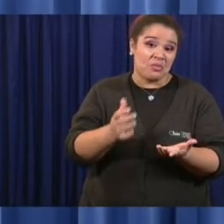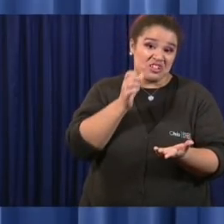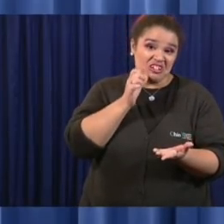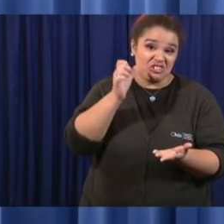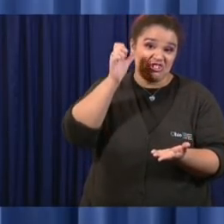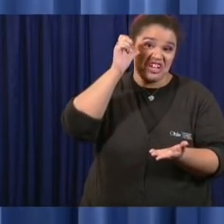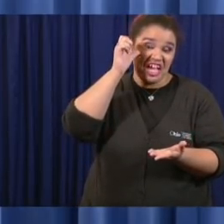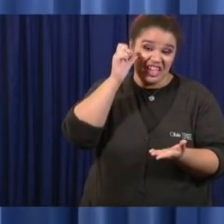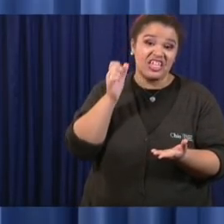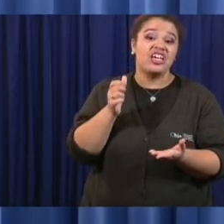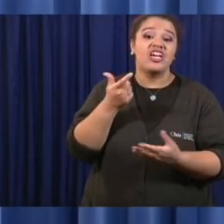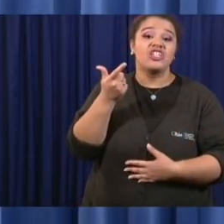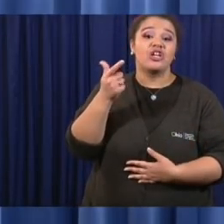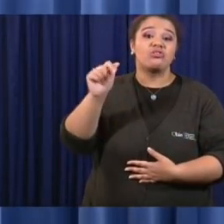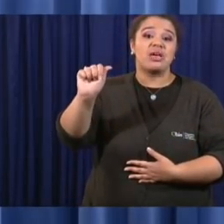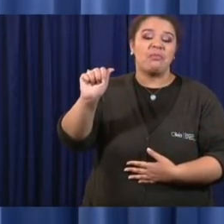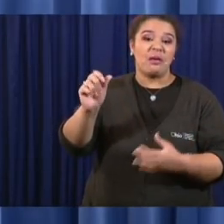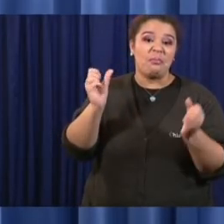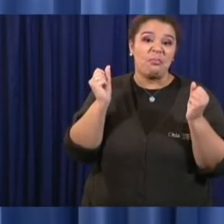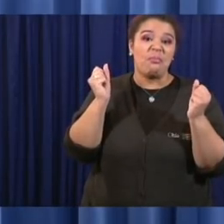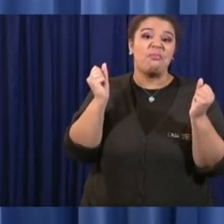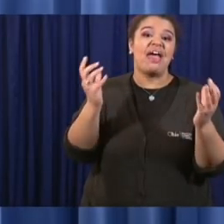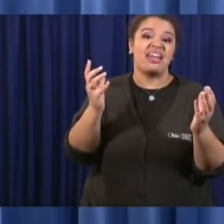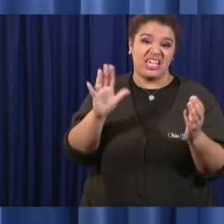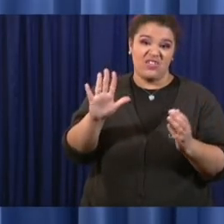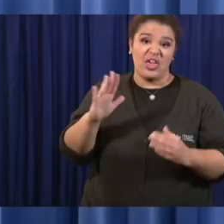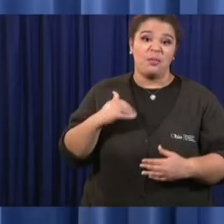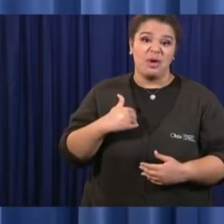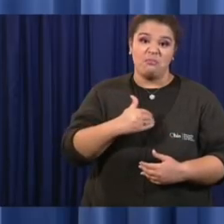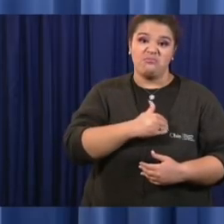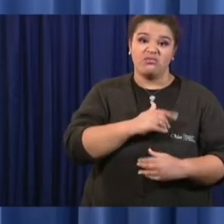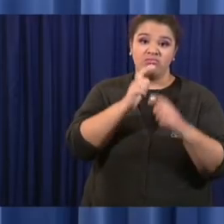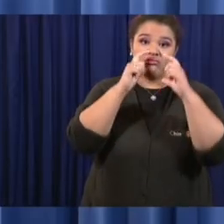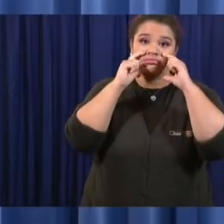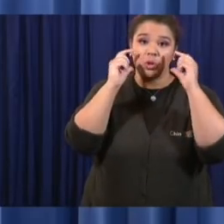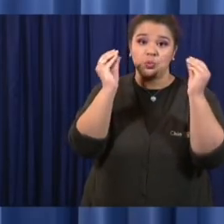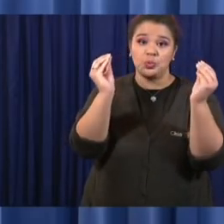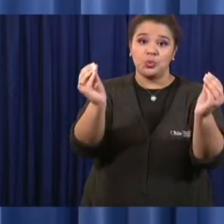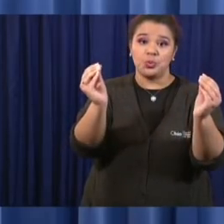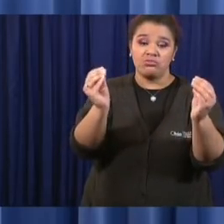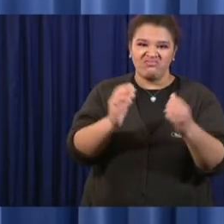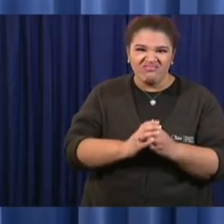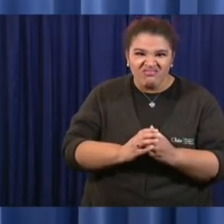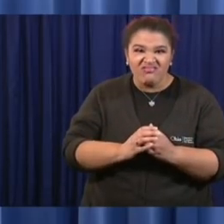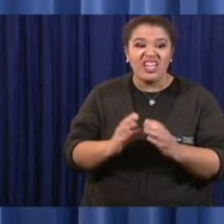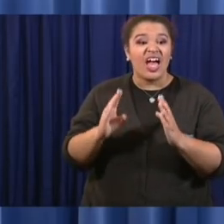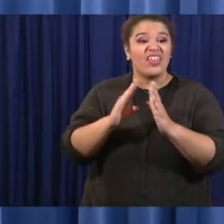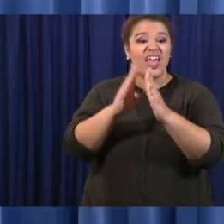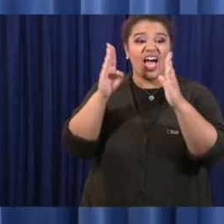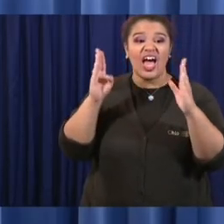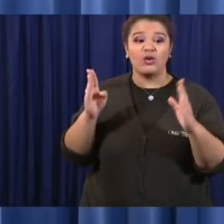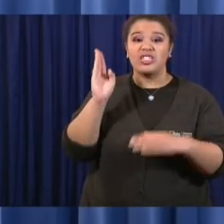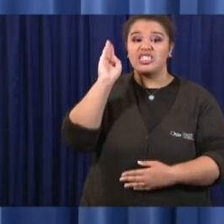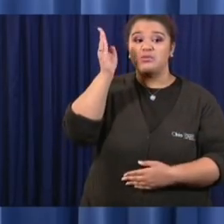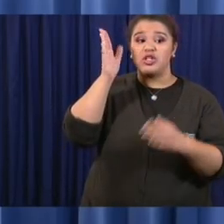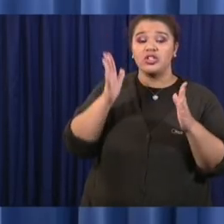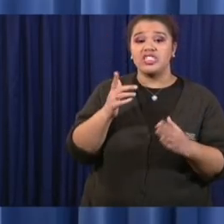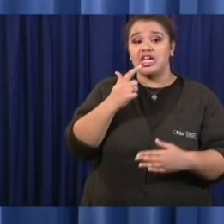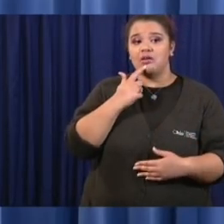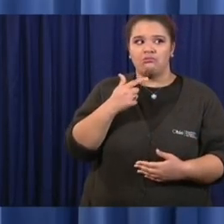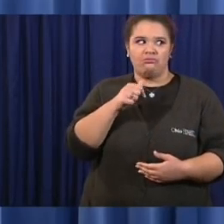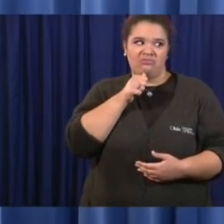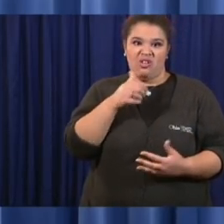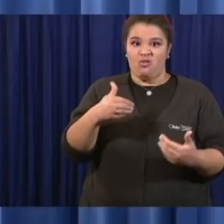House Speaker said he didn't own a mask. Do you ever have any second thoughts about entrusting the health of others with